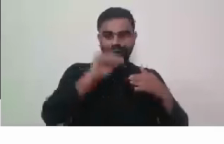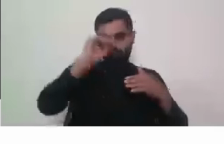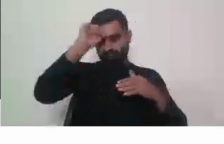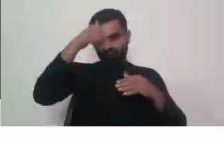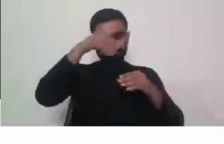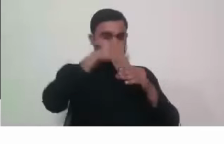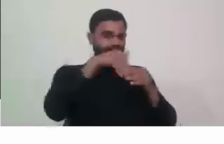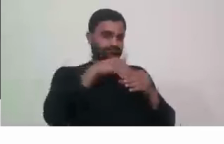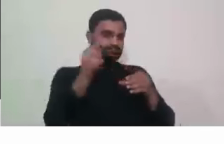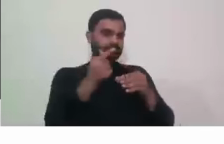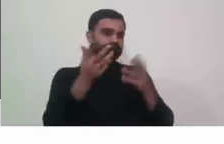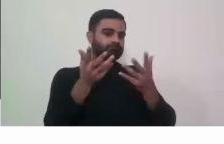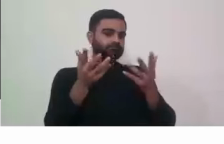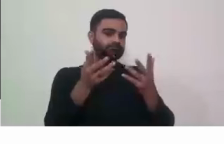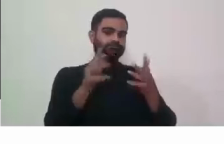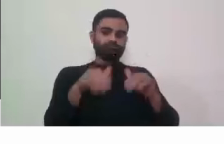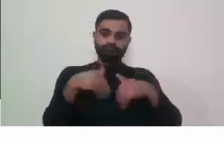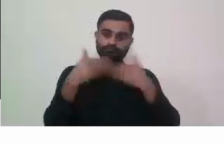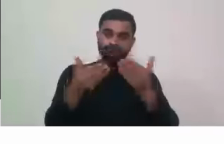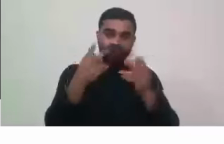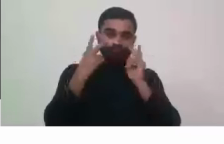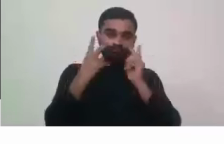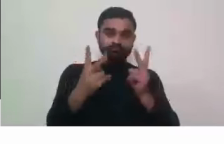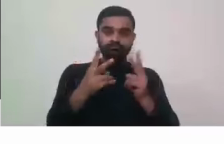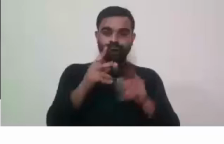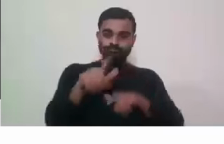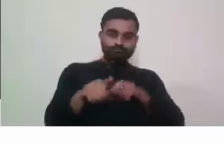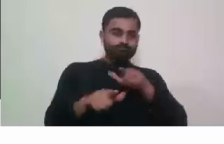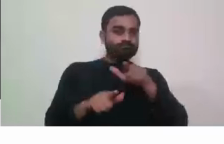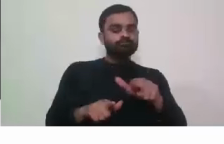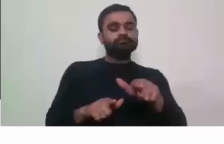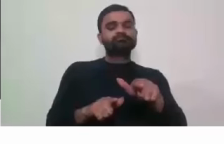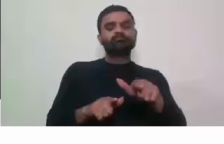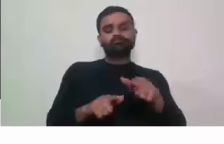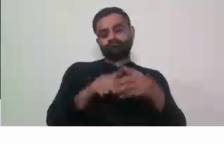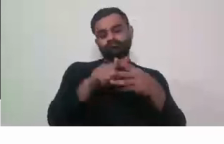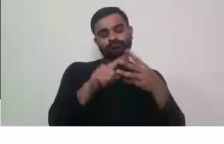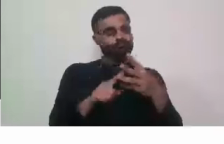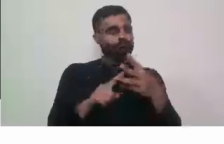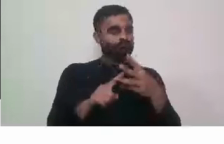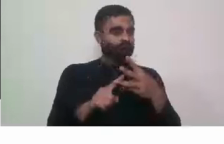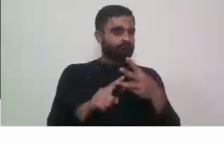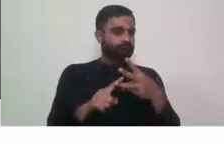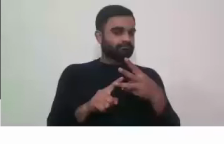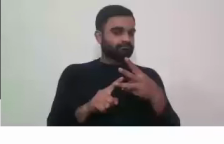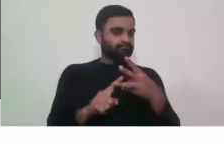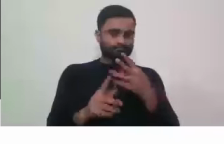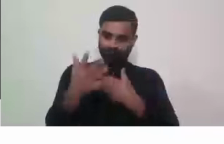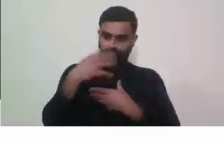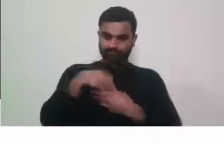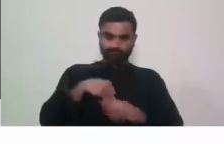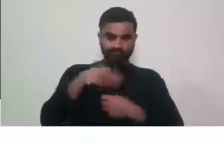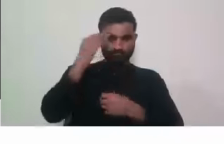context. Then we have seen the 3 steps for adopting this multilingualism